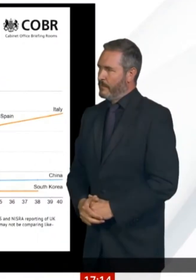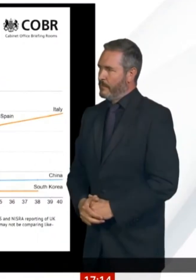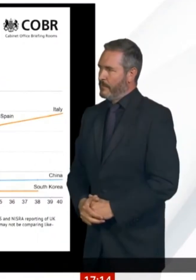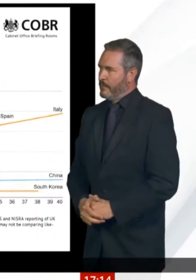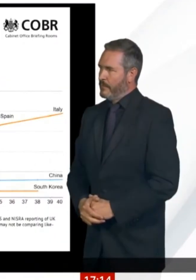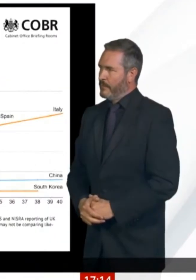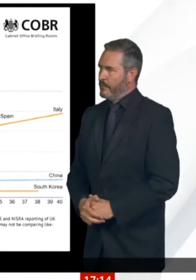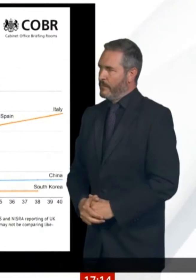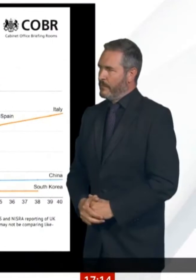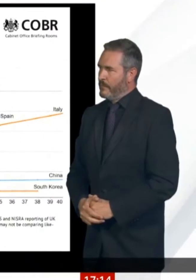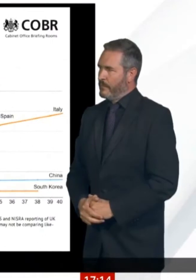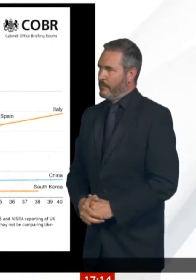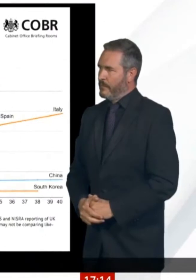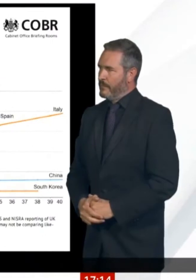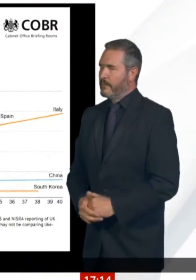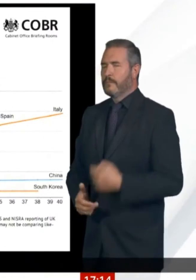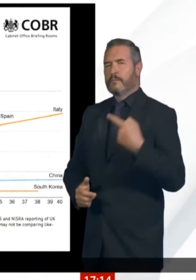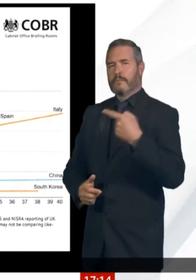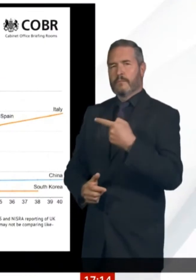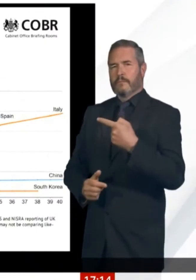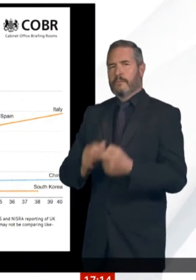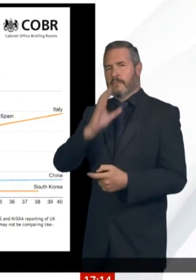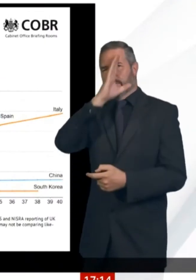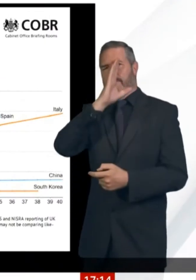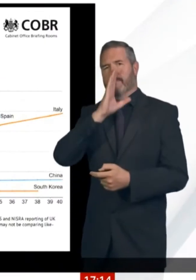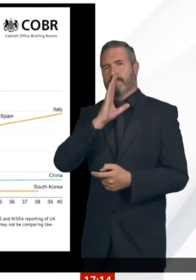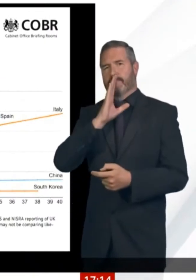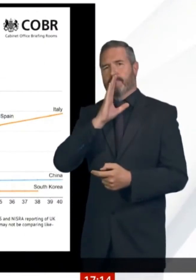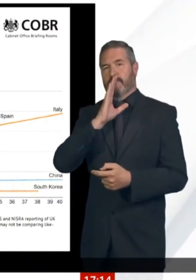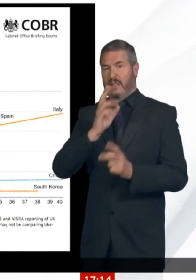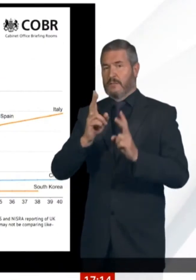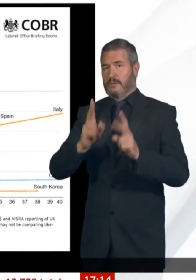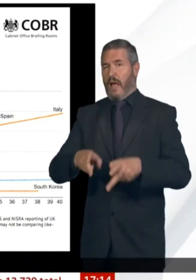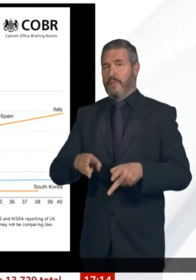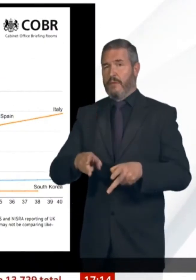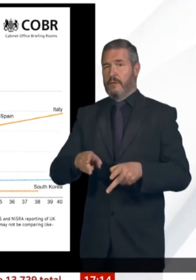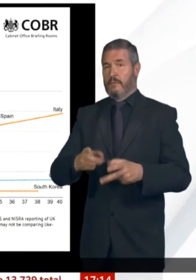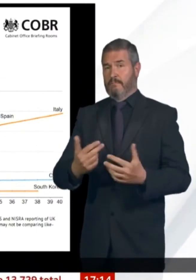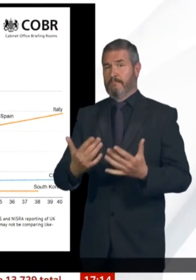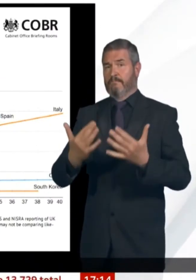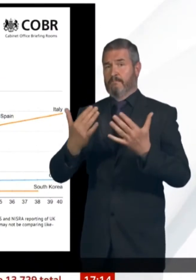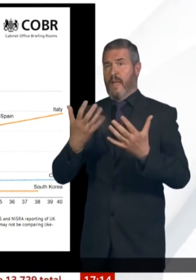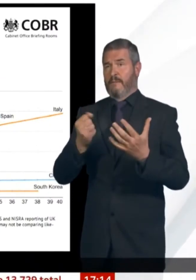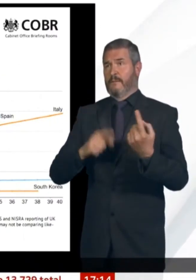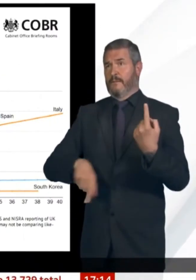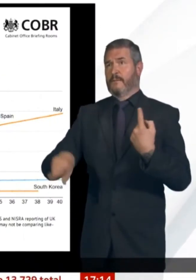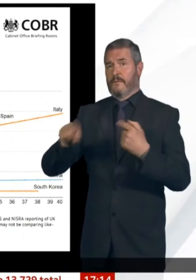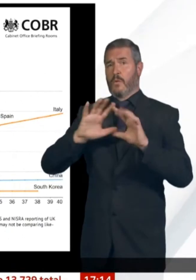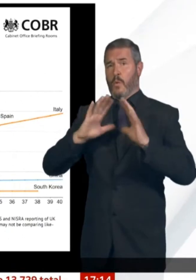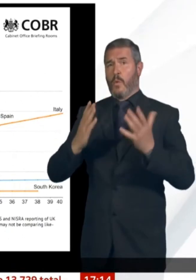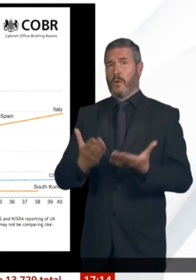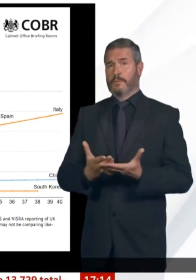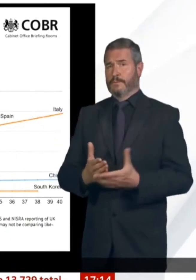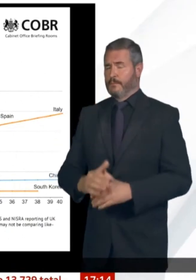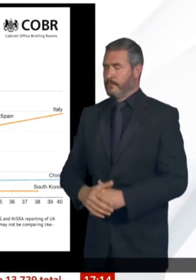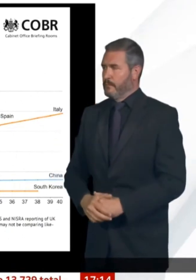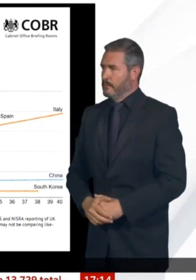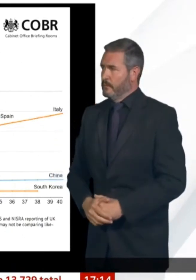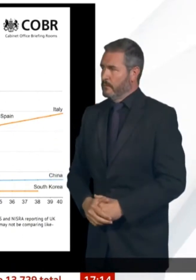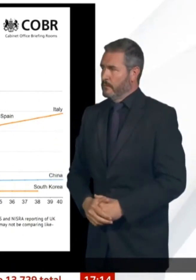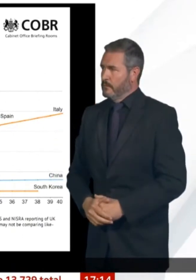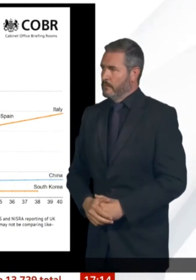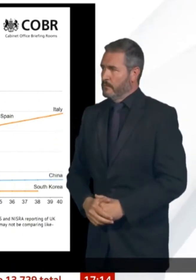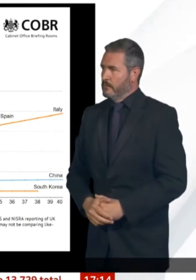Sadly, of course, there are people who have died from this awful virus. I expect the